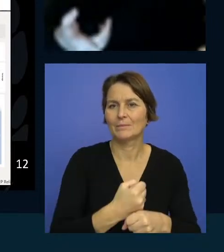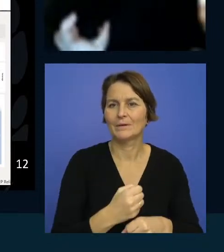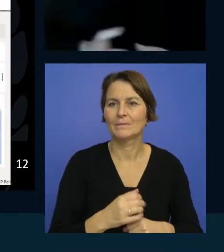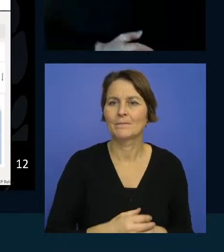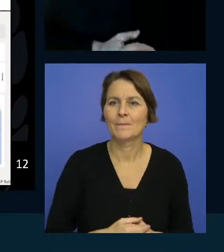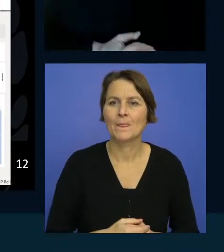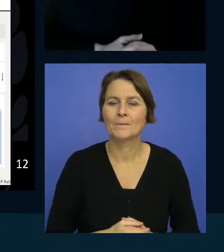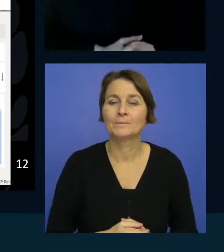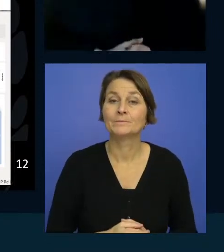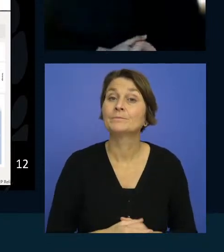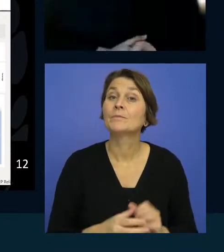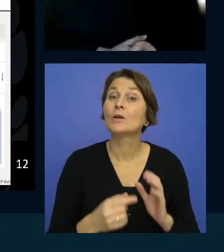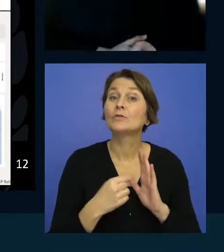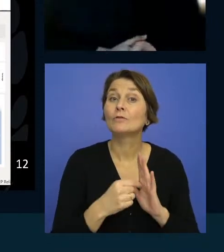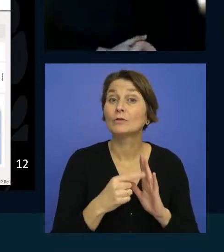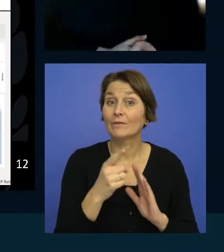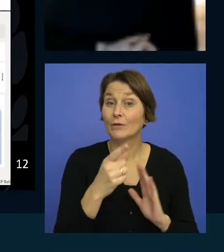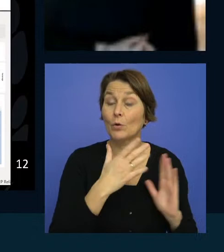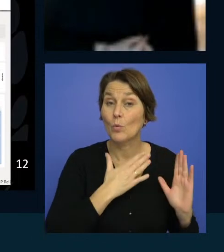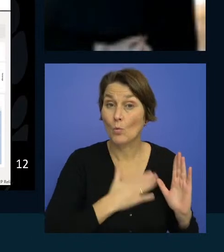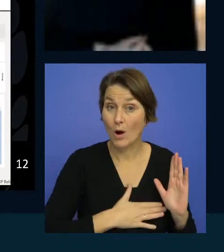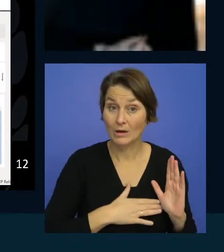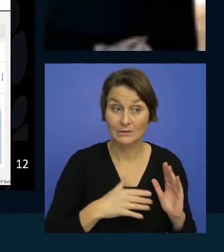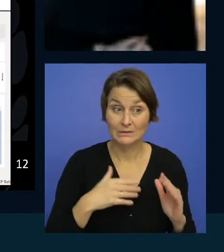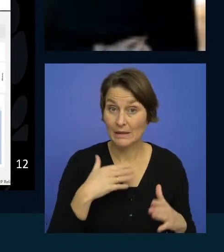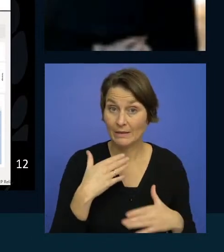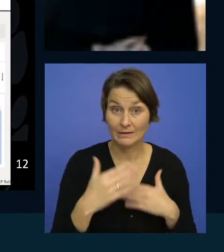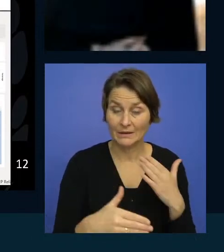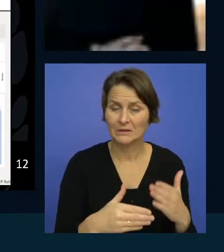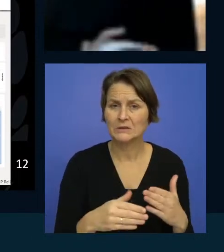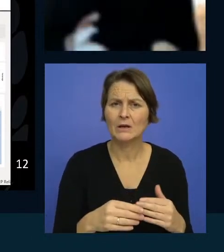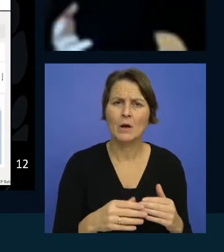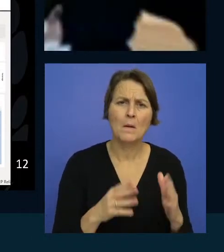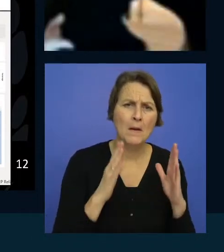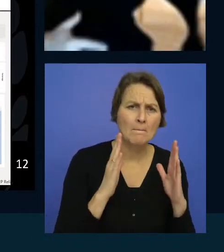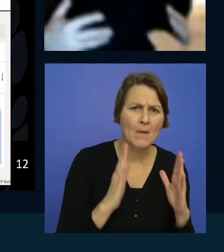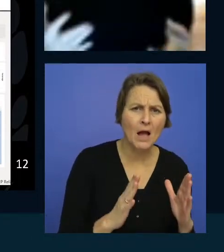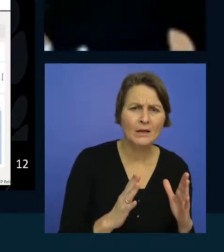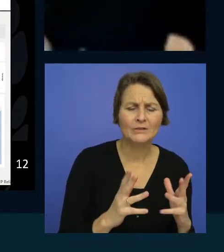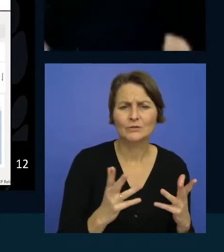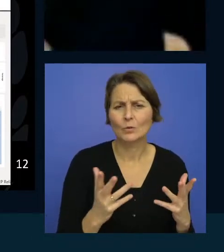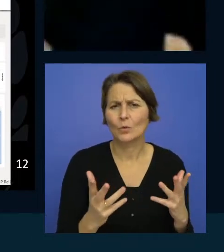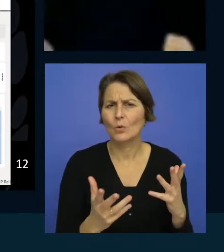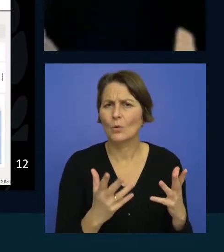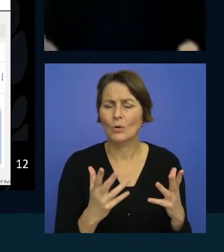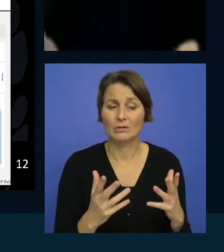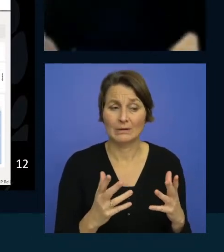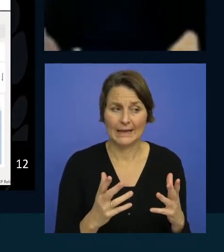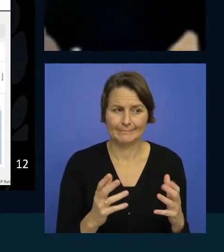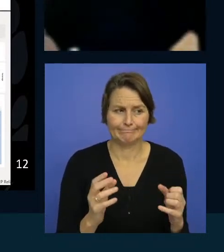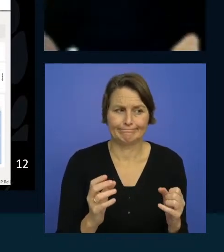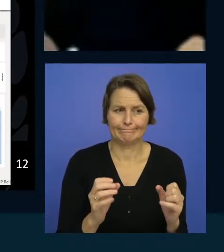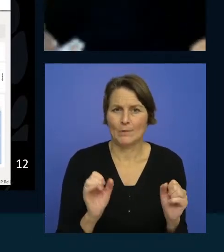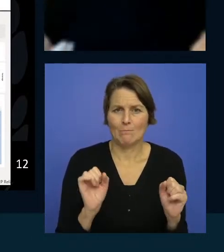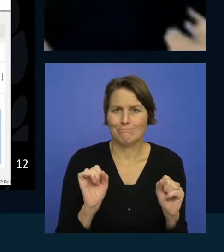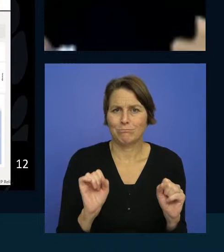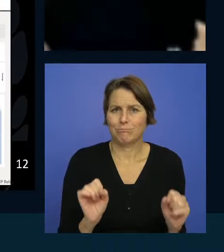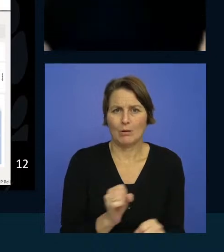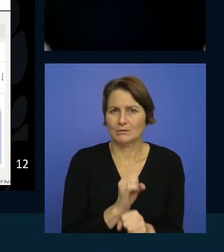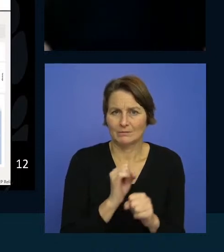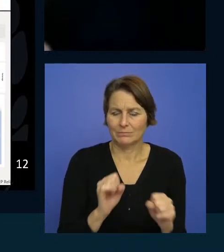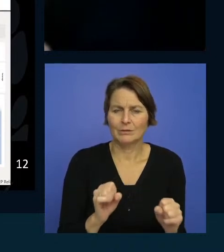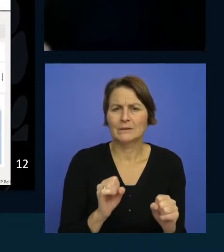you're going down this direction, there isn't any need or there isn't any possibility to do any